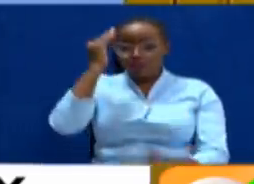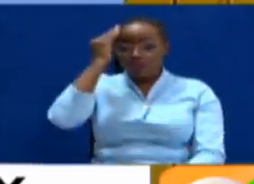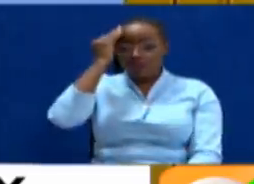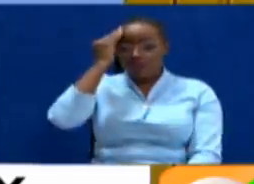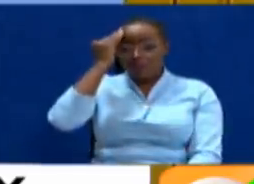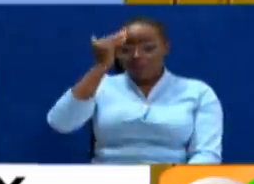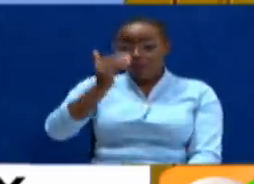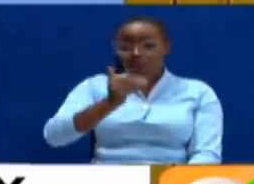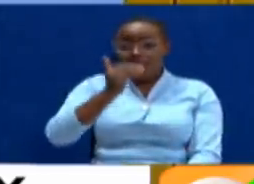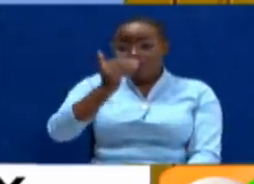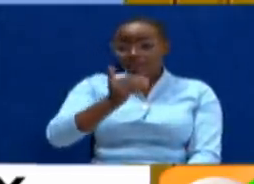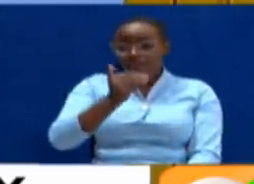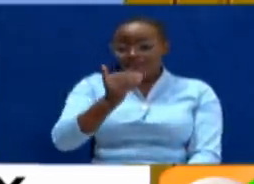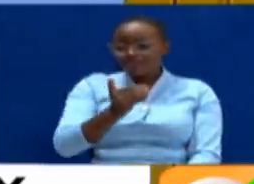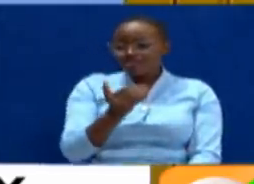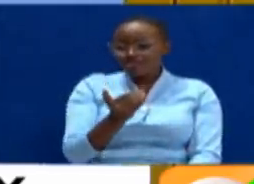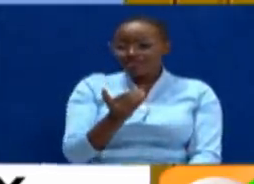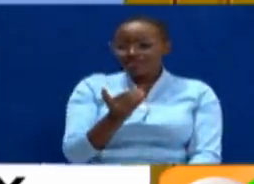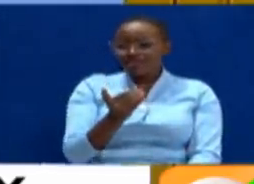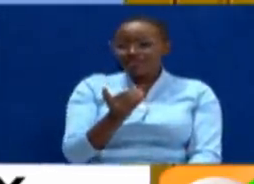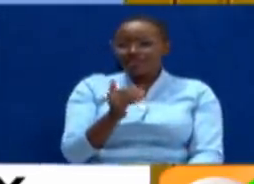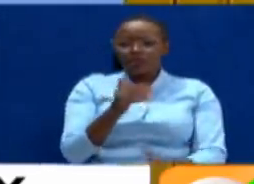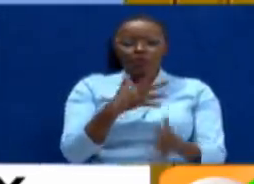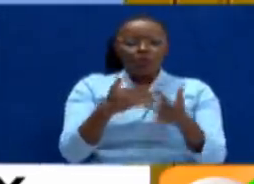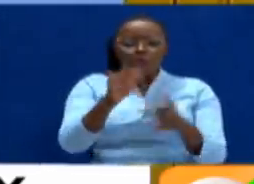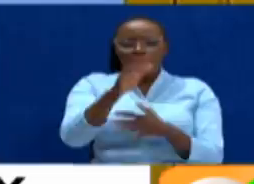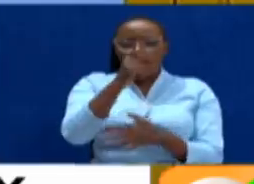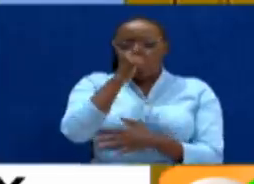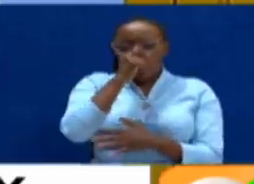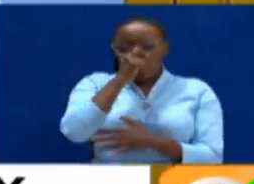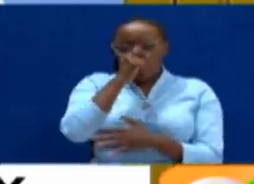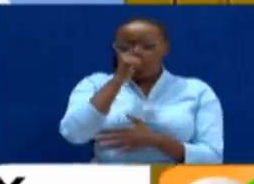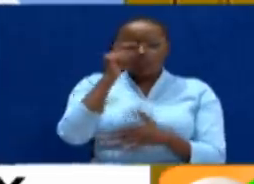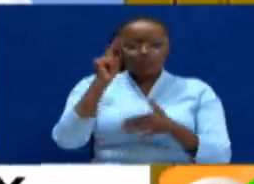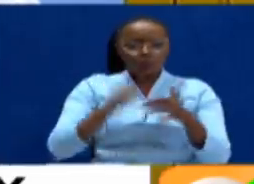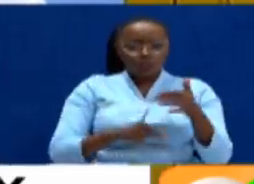Remember every account about what his wish was.